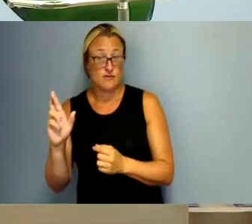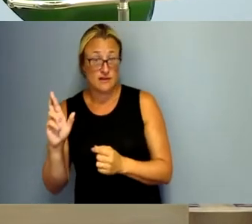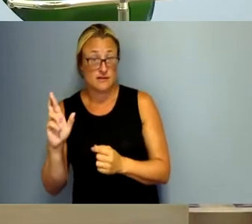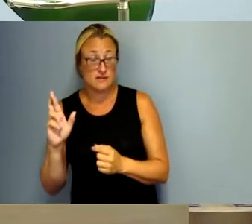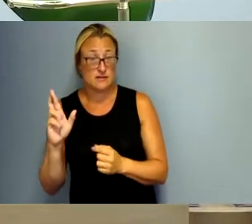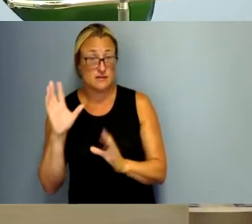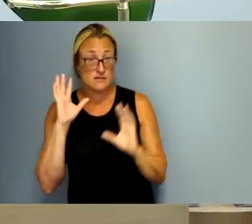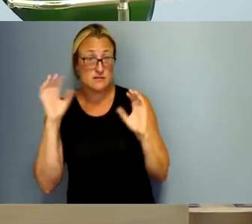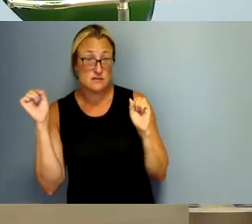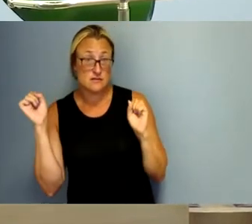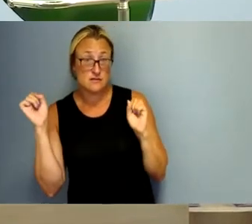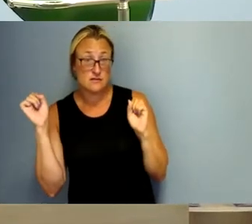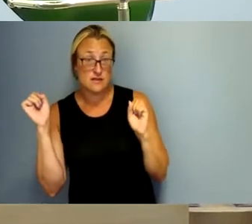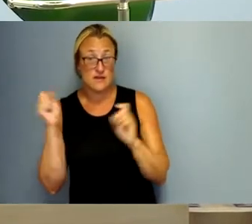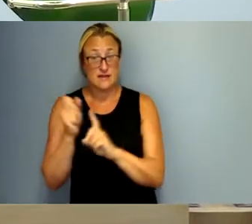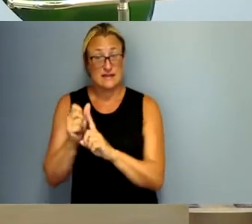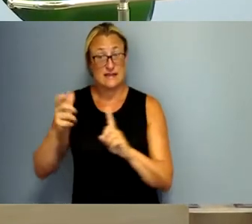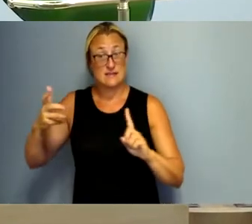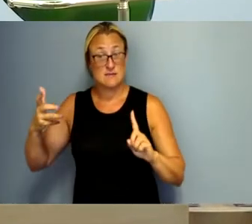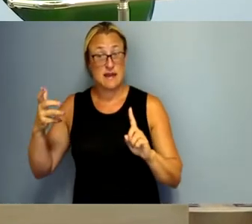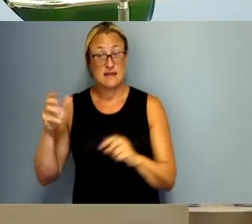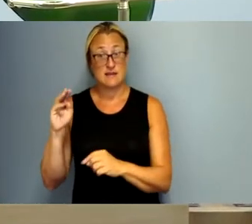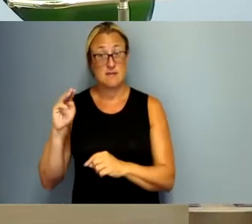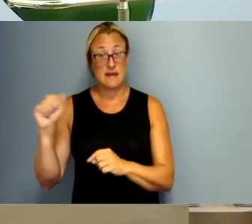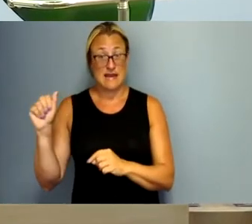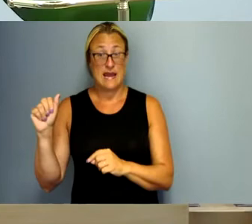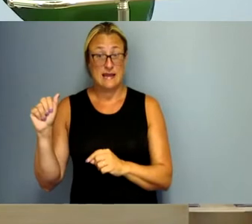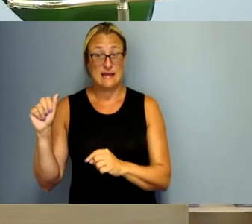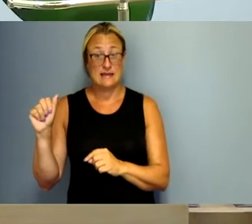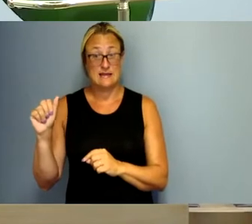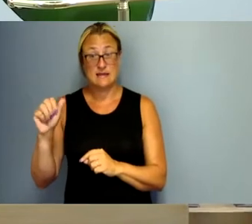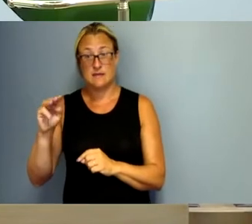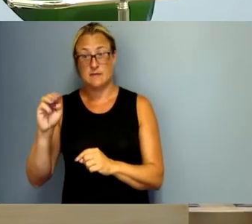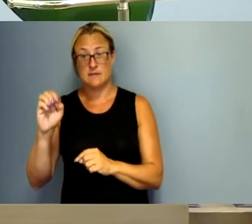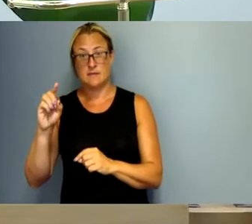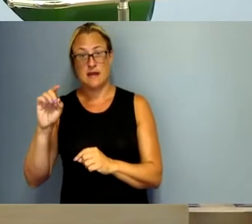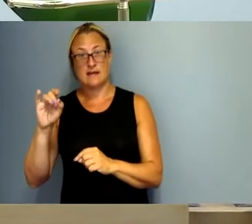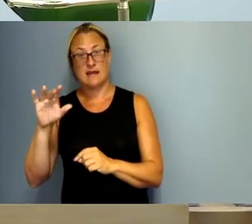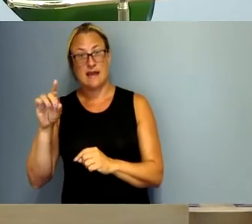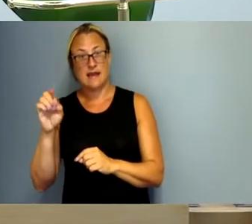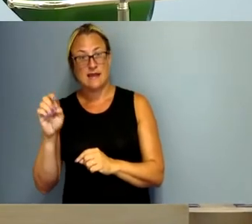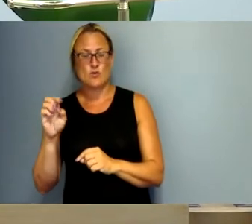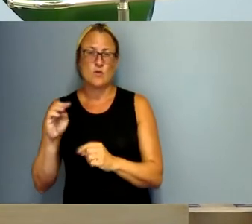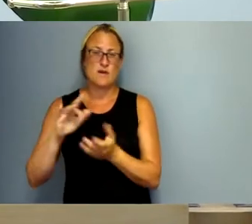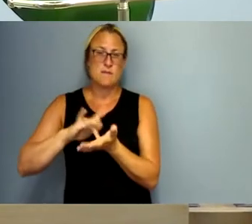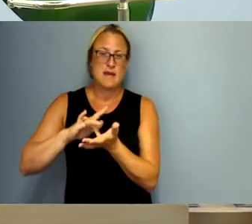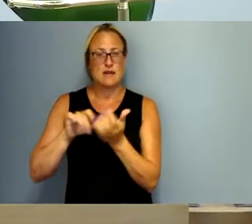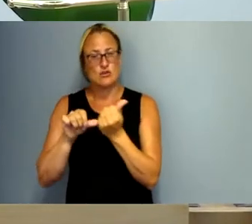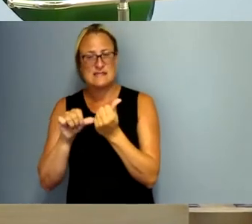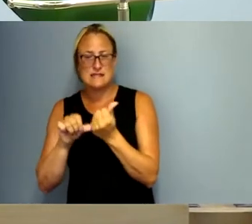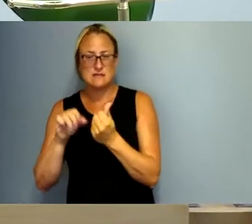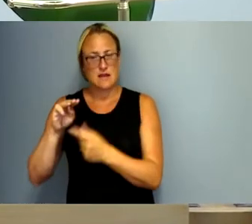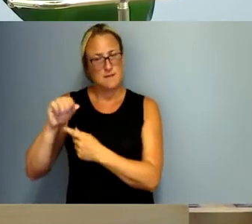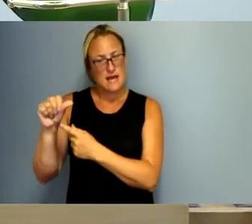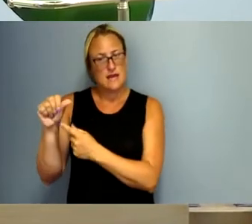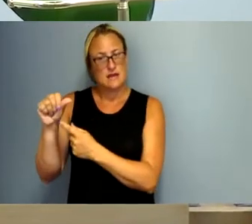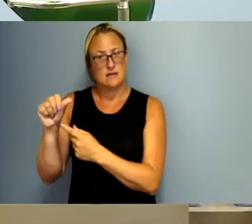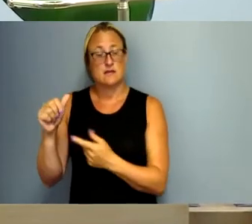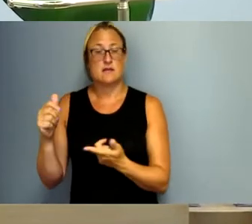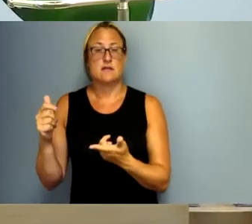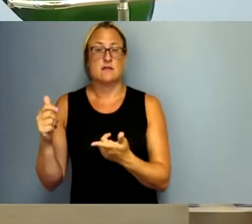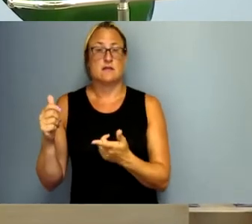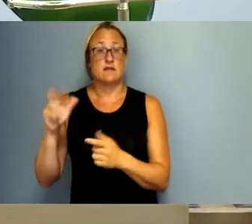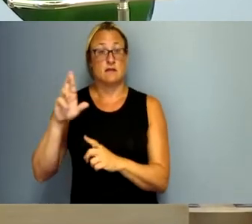expanded Medicaid, and a lot of people call Medicaid medical assistance. Ronald Reagan expanded